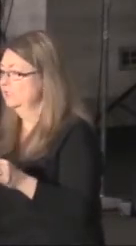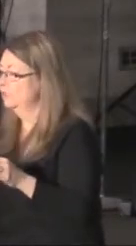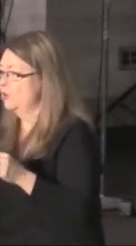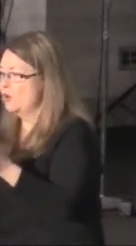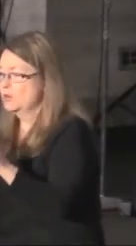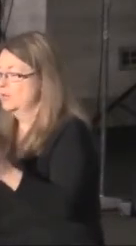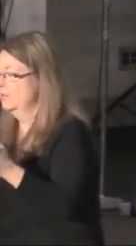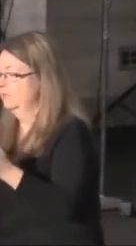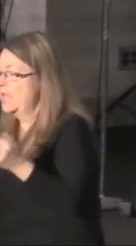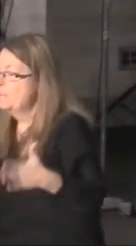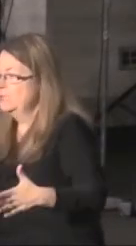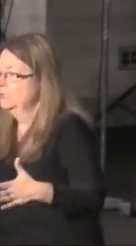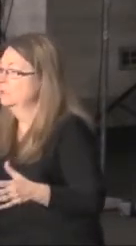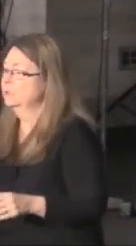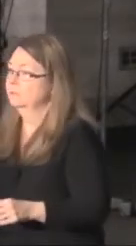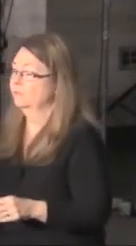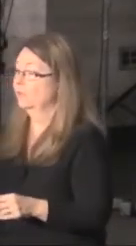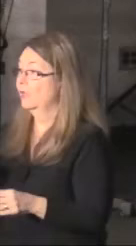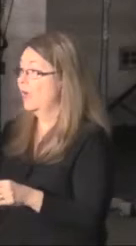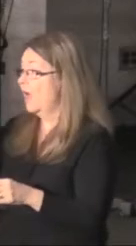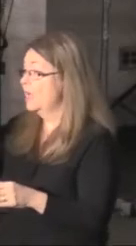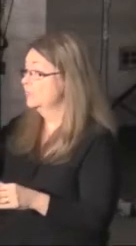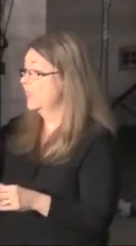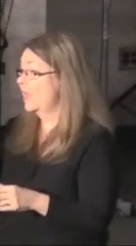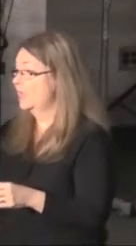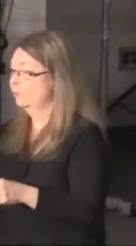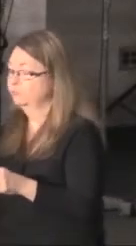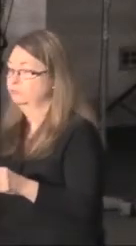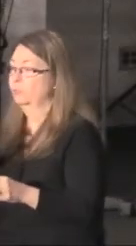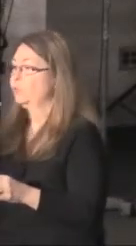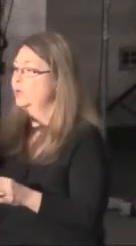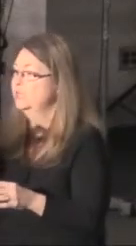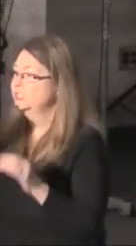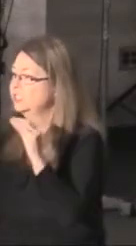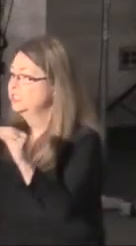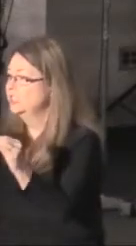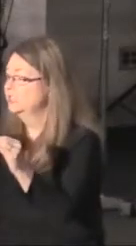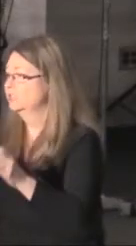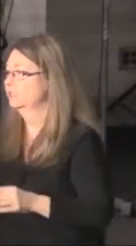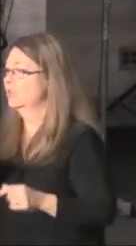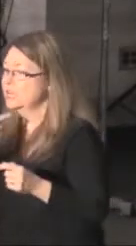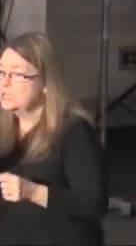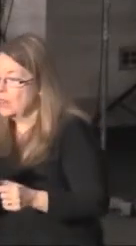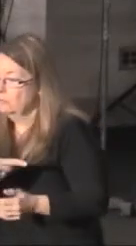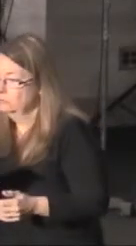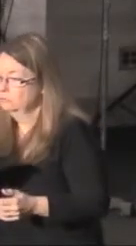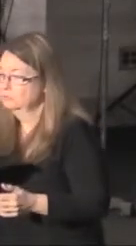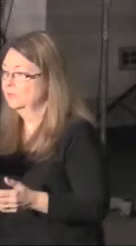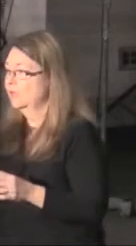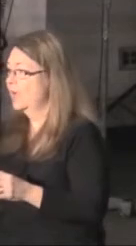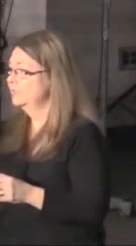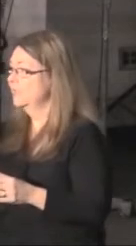And God had Isaiah the prophet prophesy and preach and teach the kingdom of Israel during one of their most difficult times. And he told them this in Isaiah